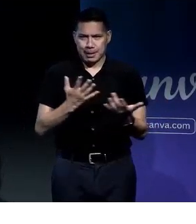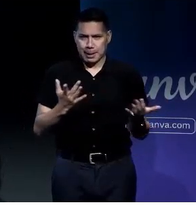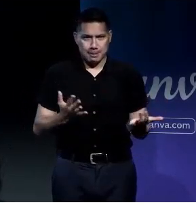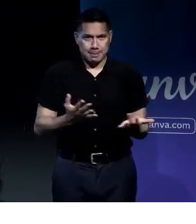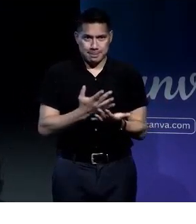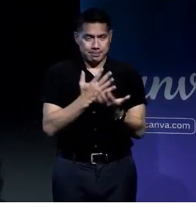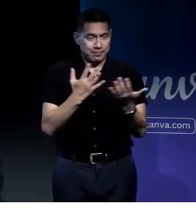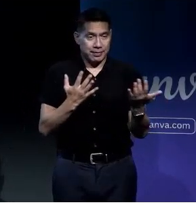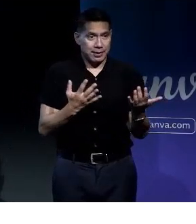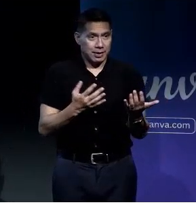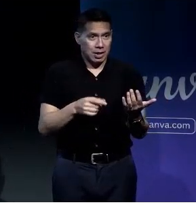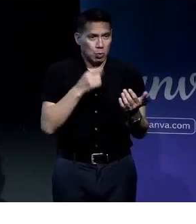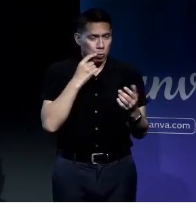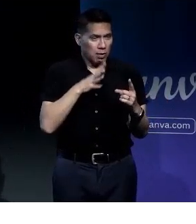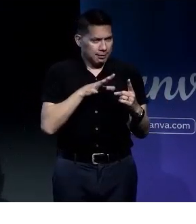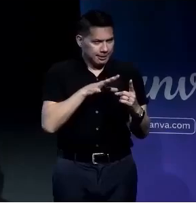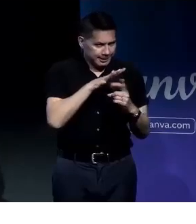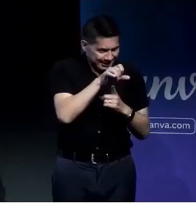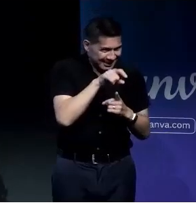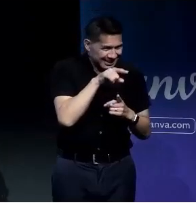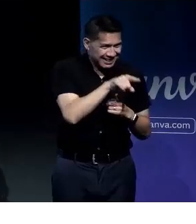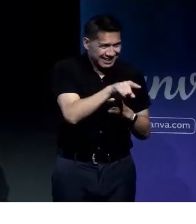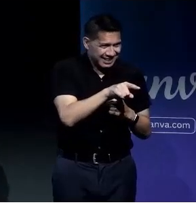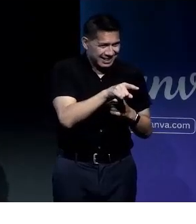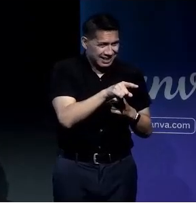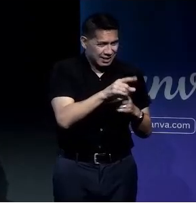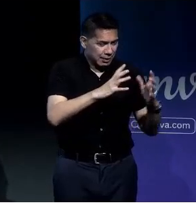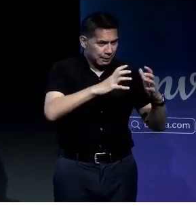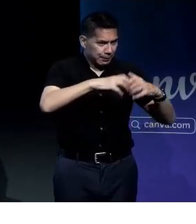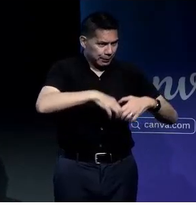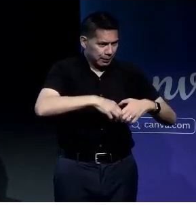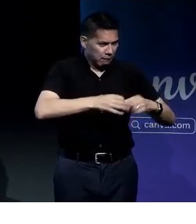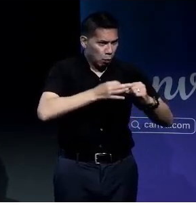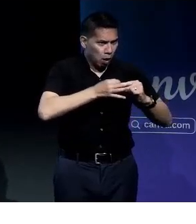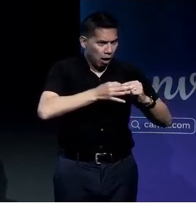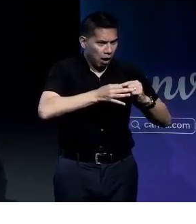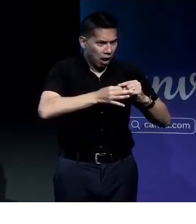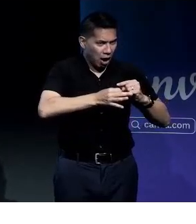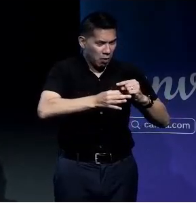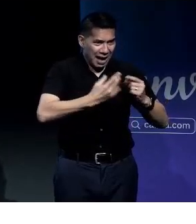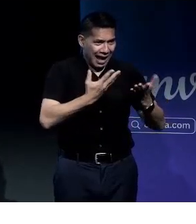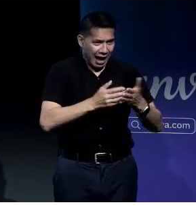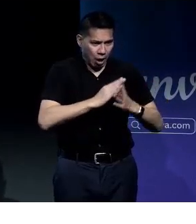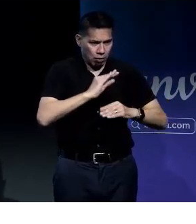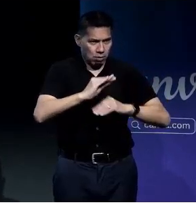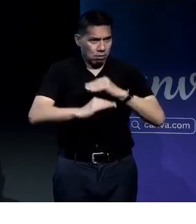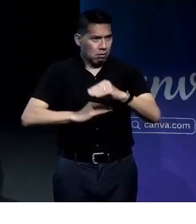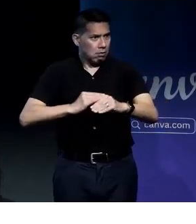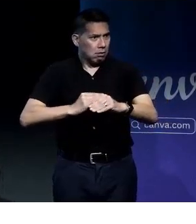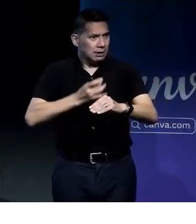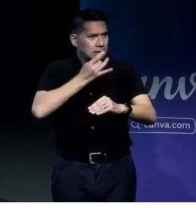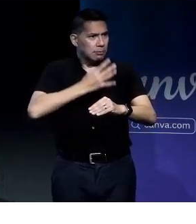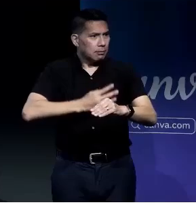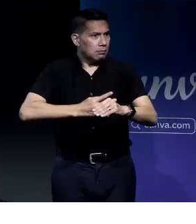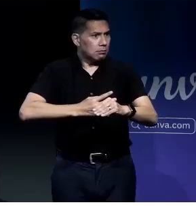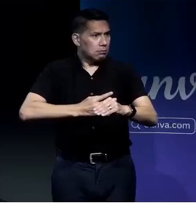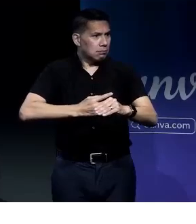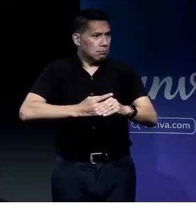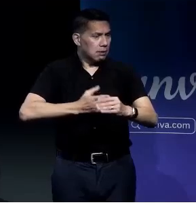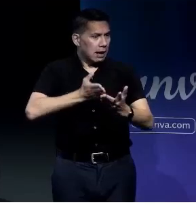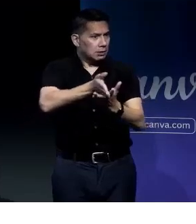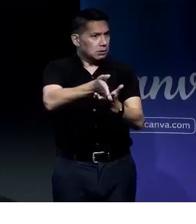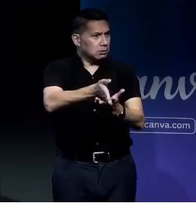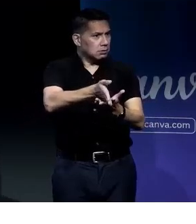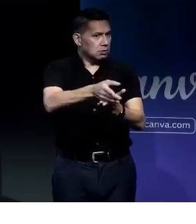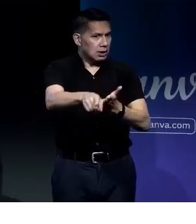that you're going to have findings and are going to be up for a while. You should have a way of getting your customers temporarily access to